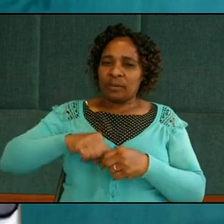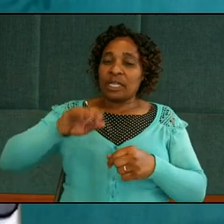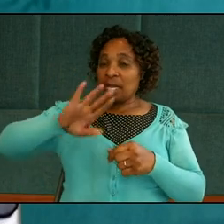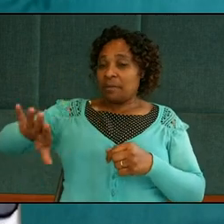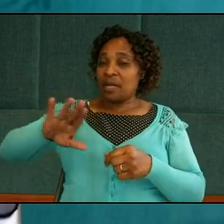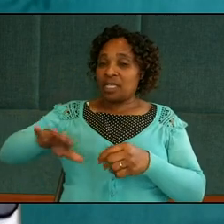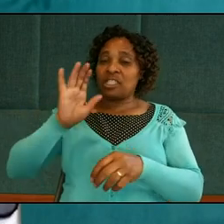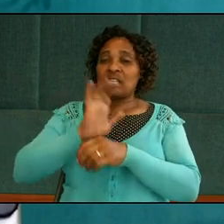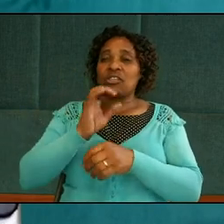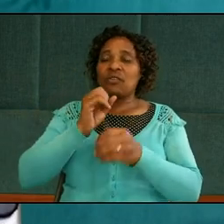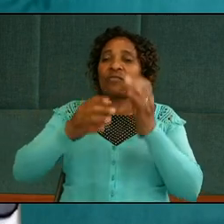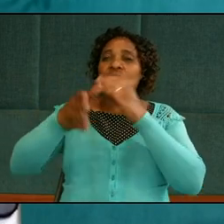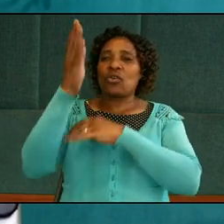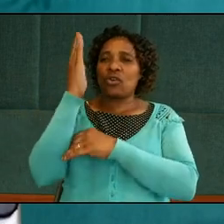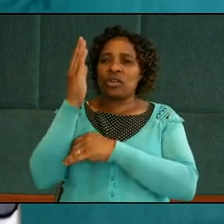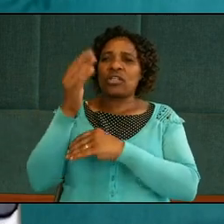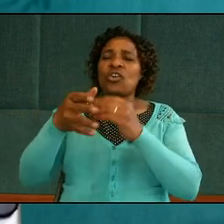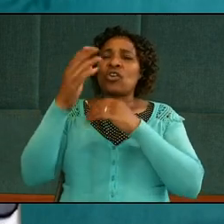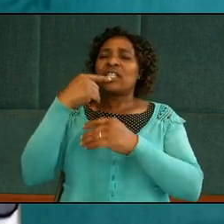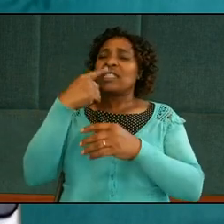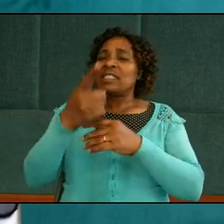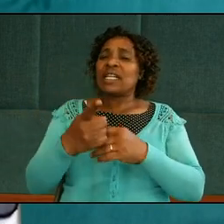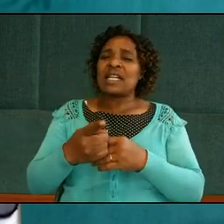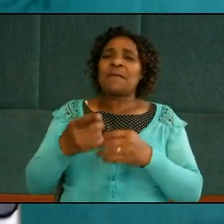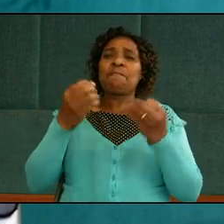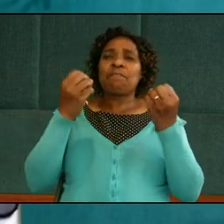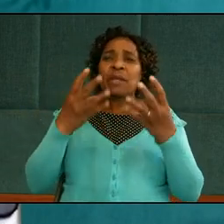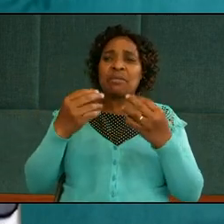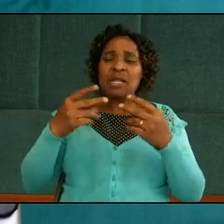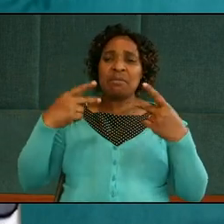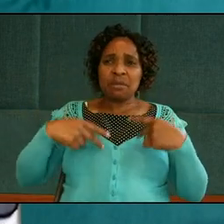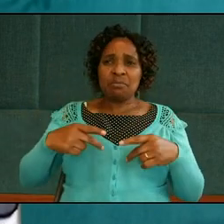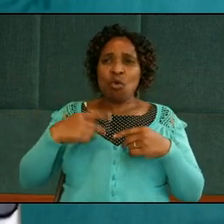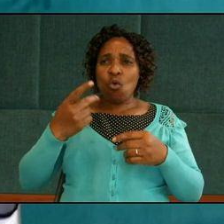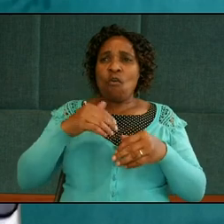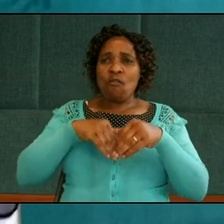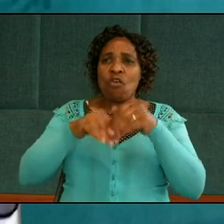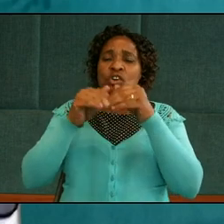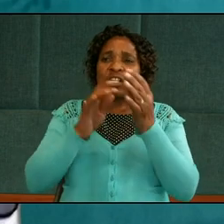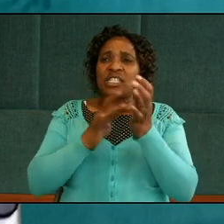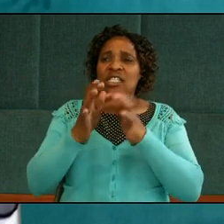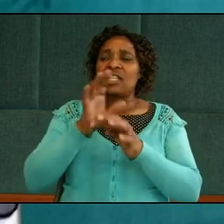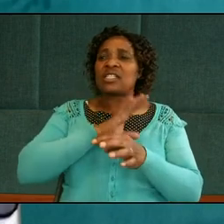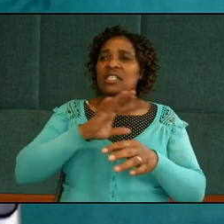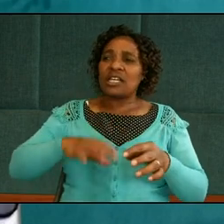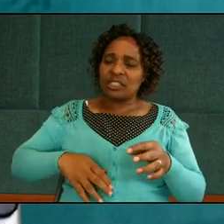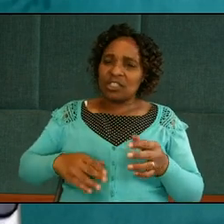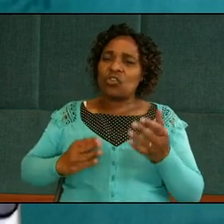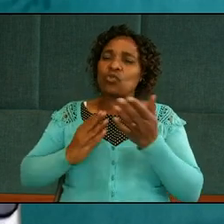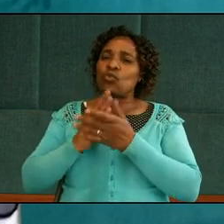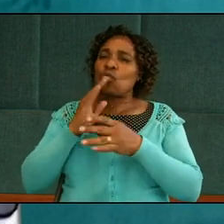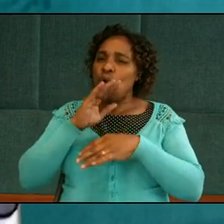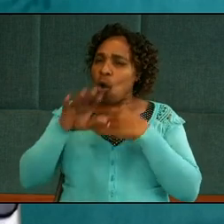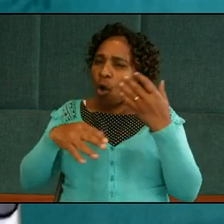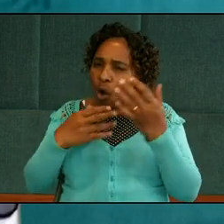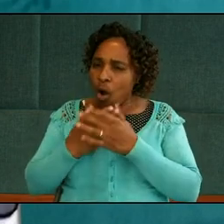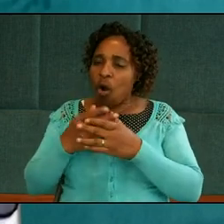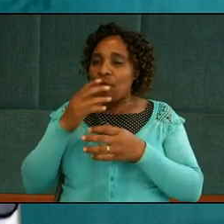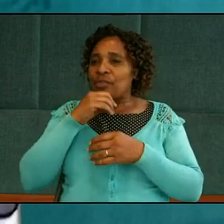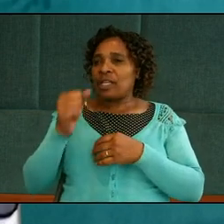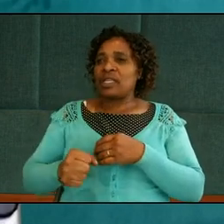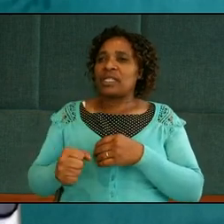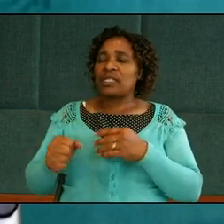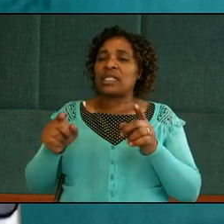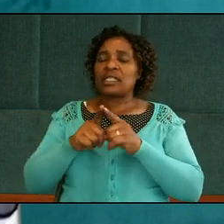God. And God is saying there have been several people who follow Christ throughout all the ages. But as you